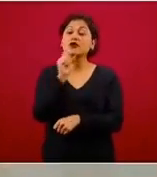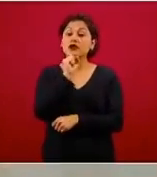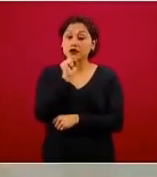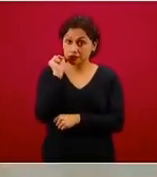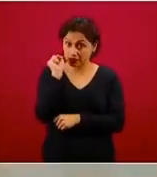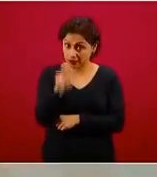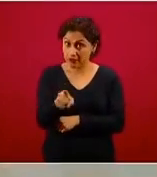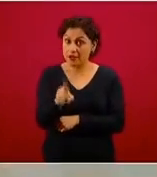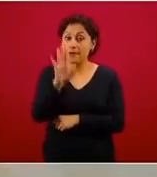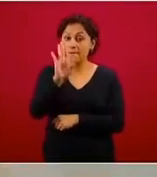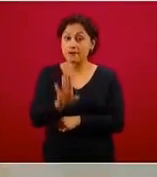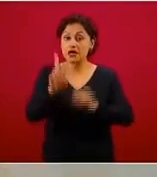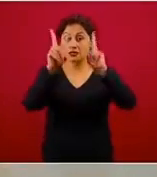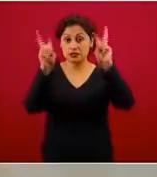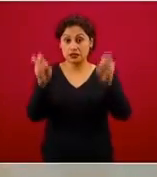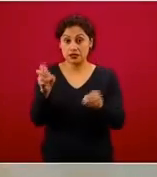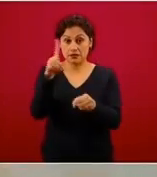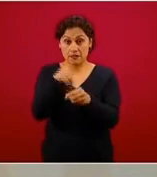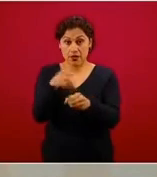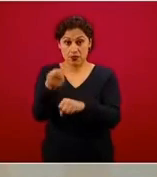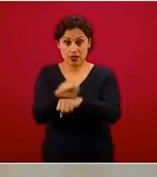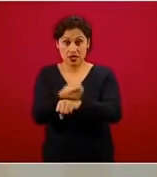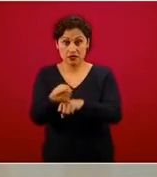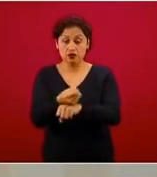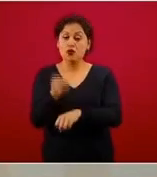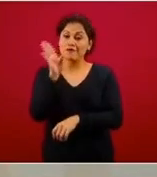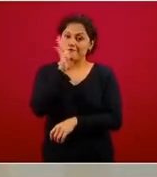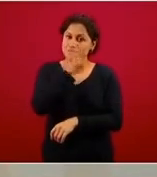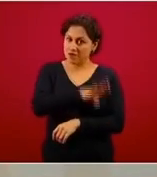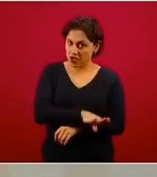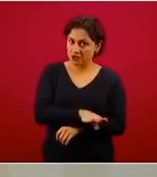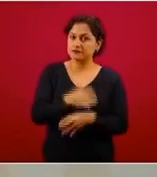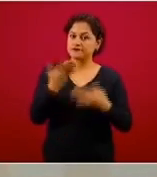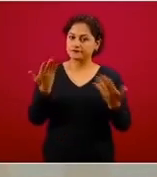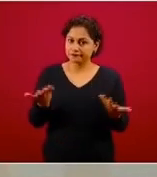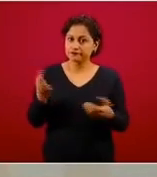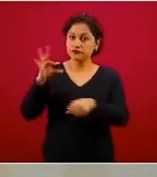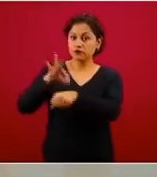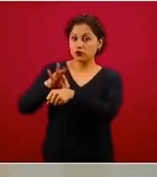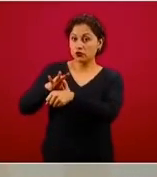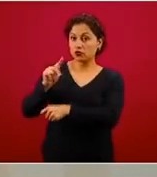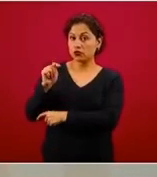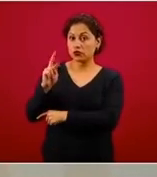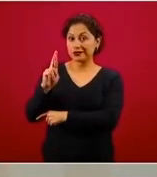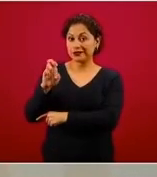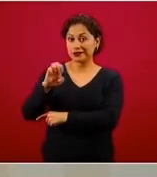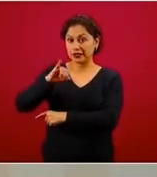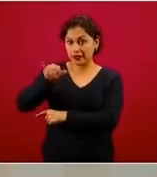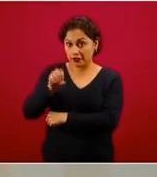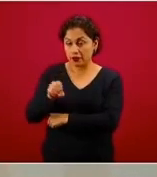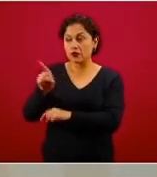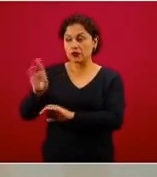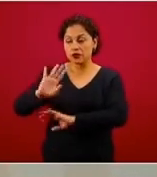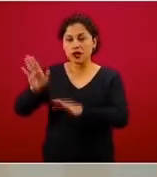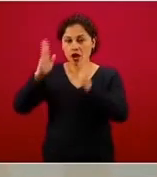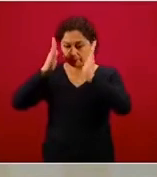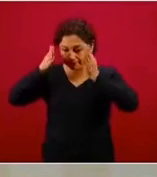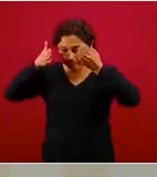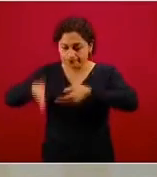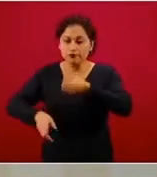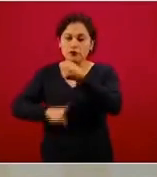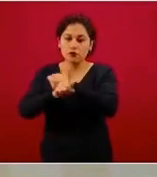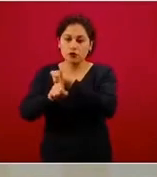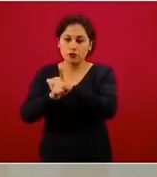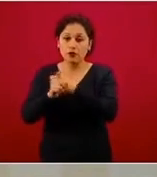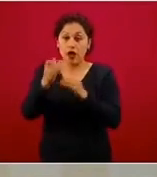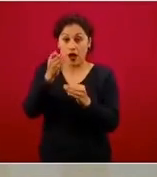not convenient in so many ways because people don't favor donation. But one of our doctors has been working